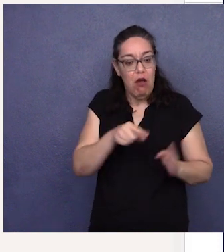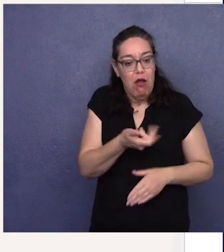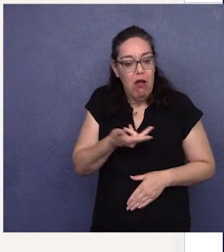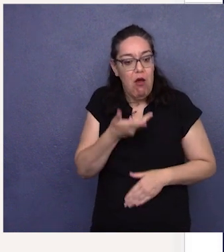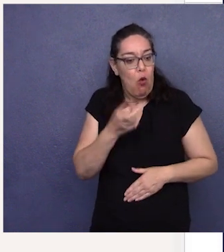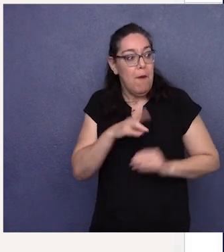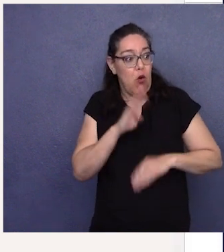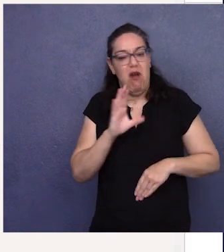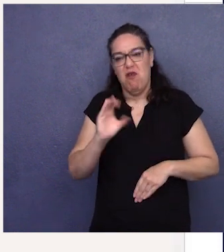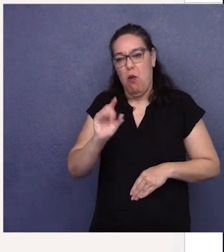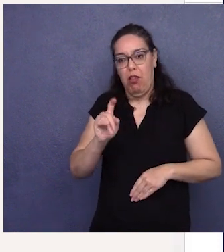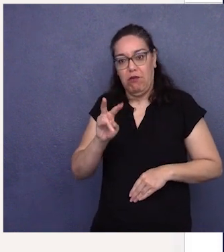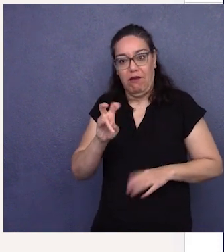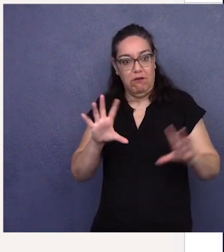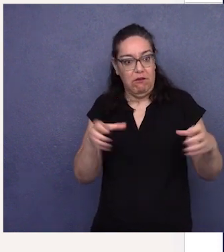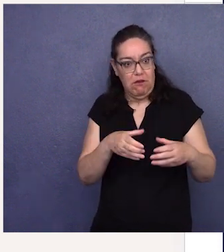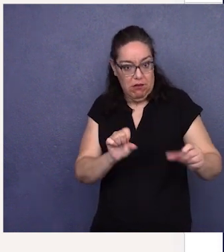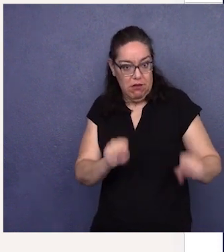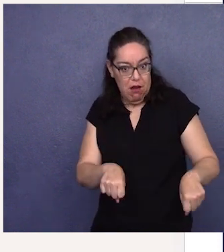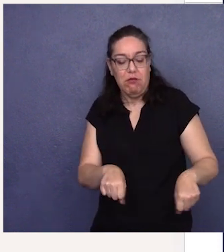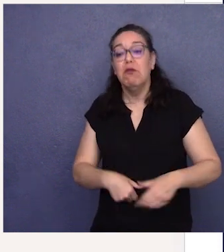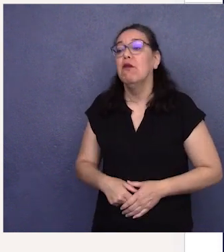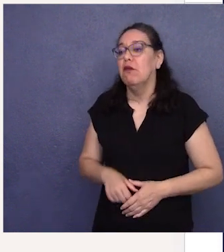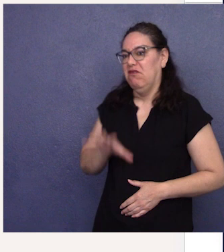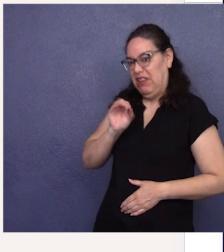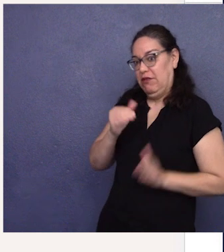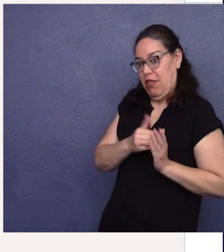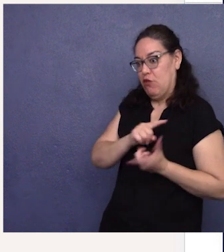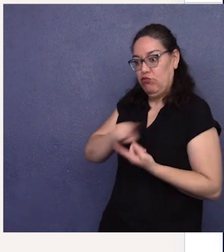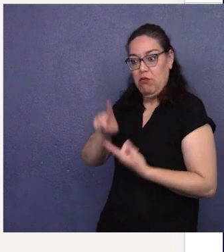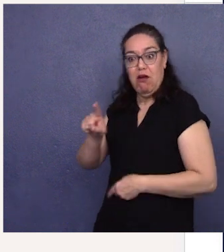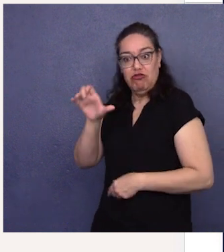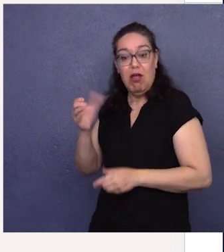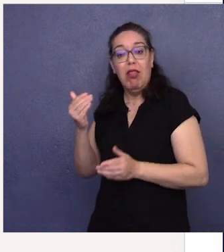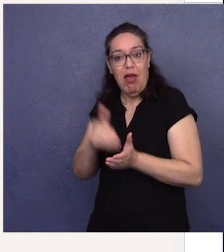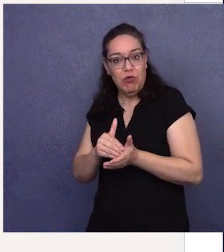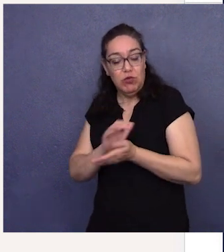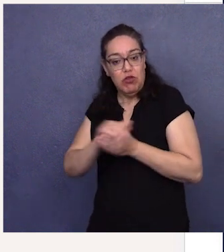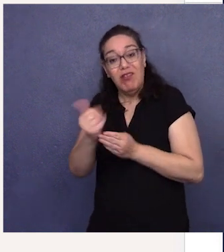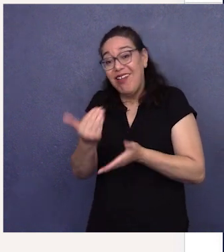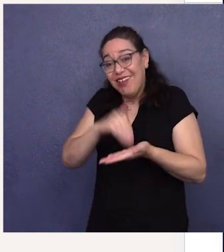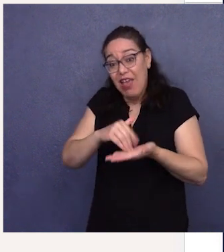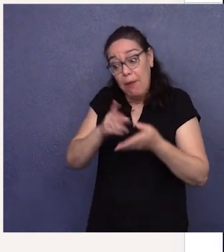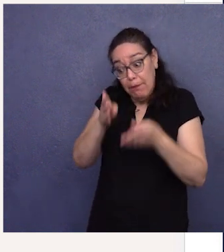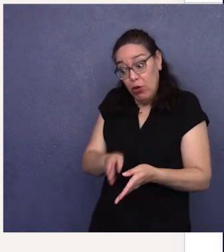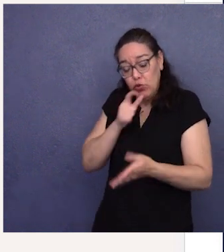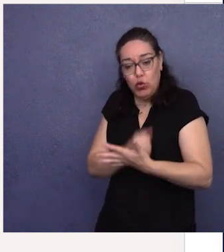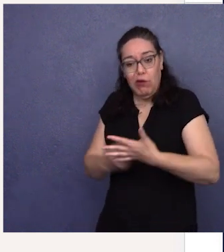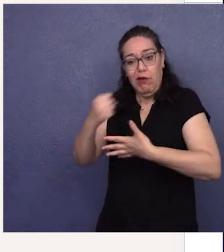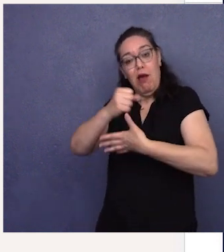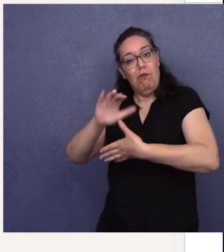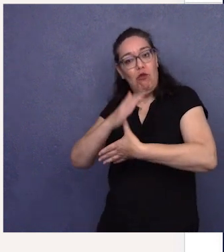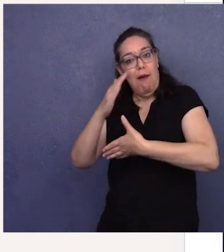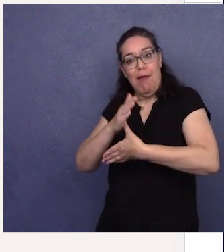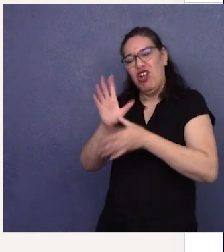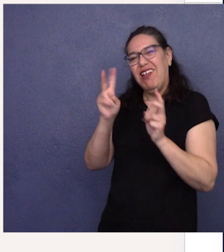And as mentioned earlier, the lead applicant can only be one